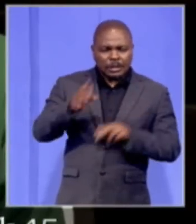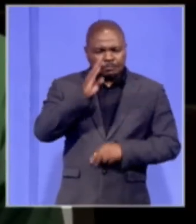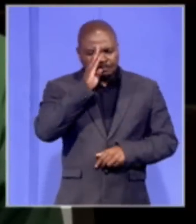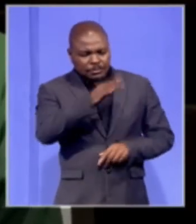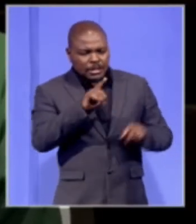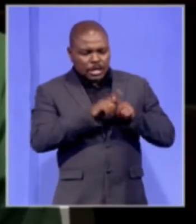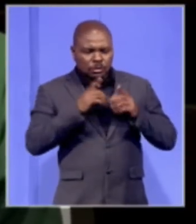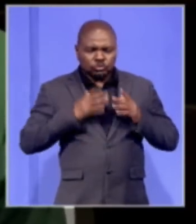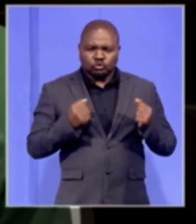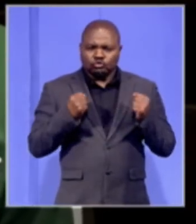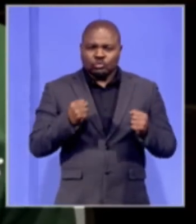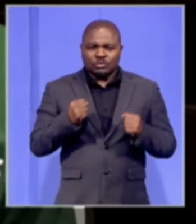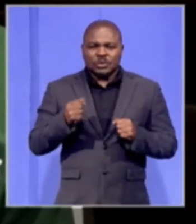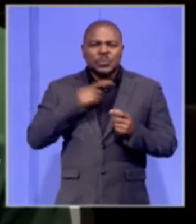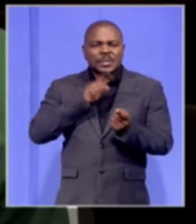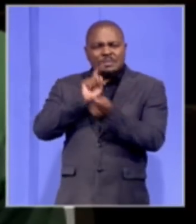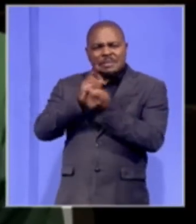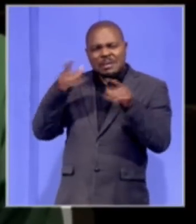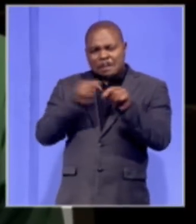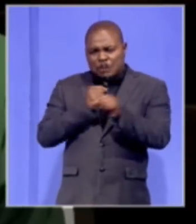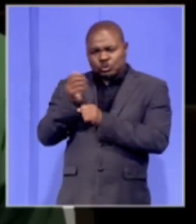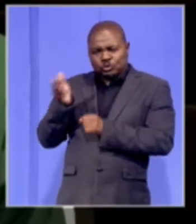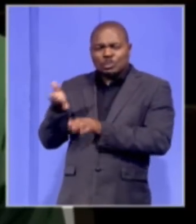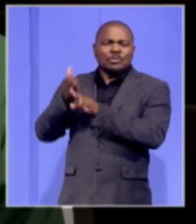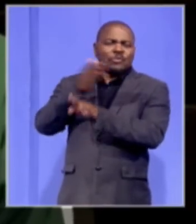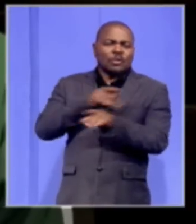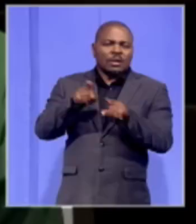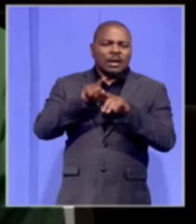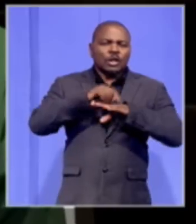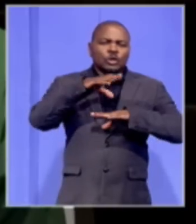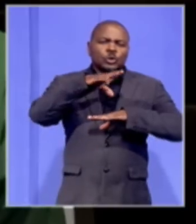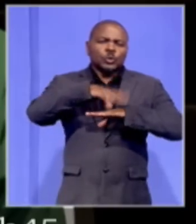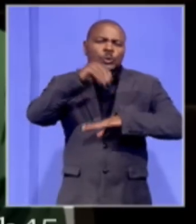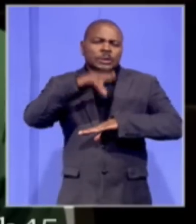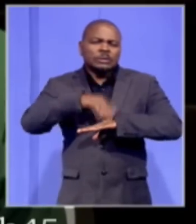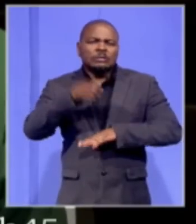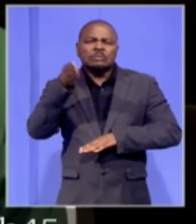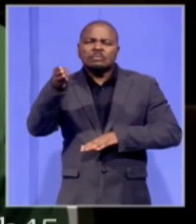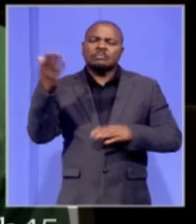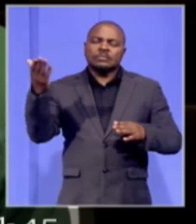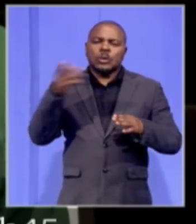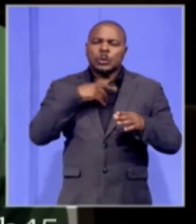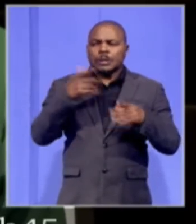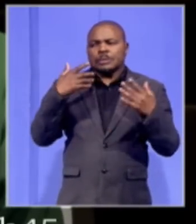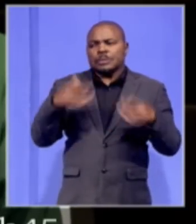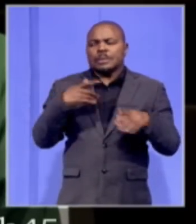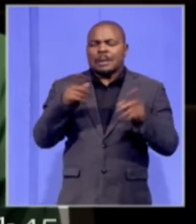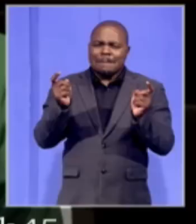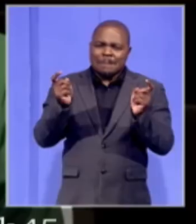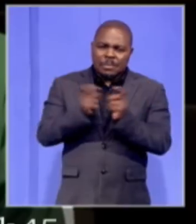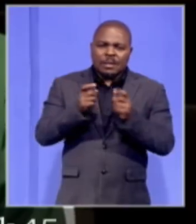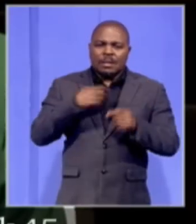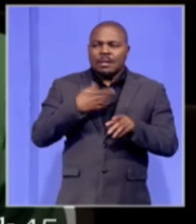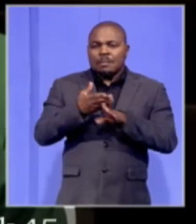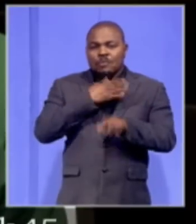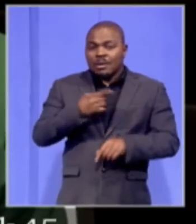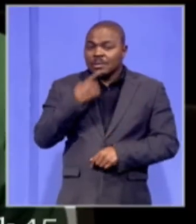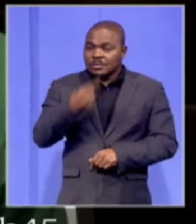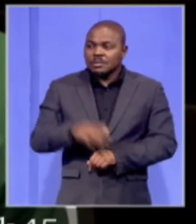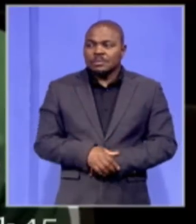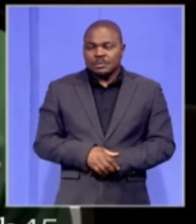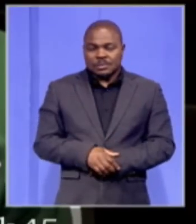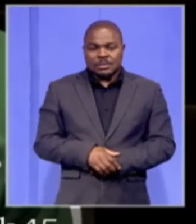physical. And I mean, we've played against such teams, you know, when you look at Sweden, and we were able to compete against them. And like I said, if we